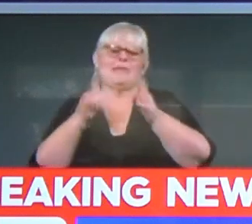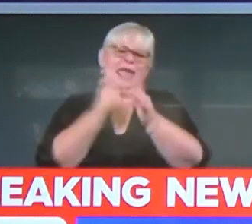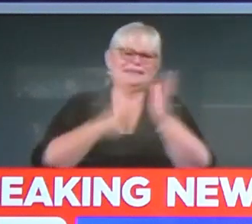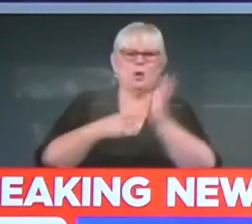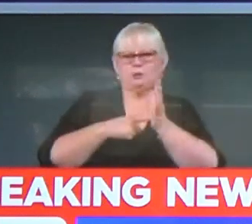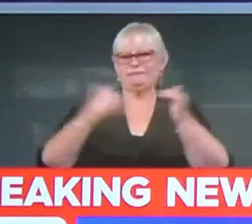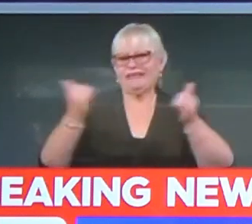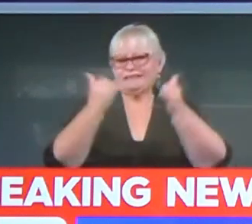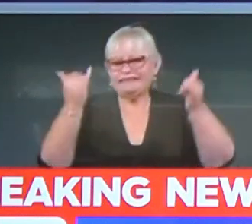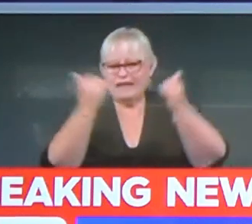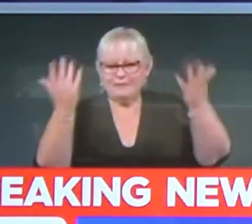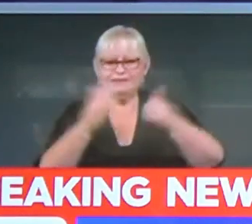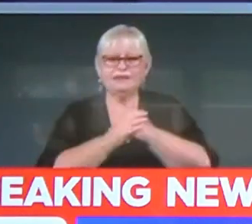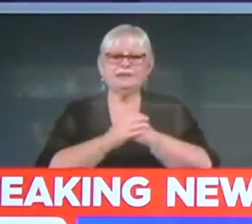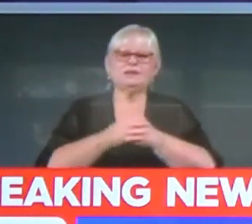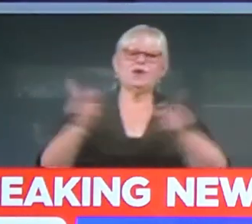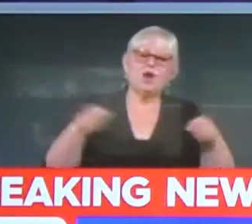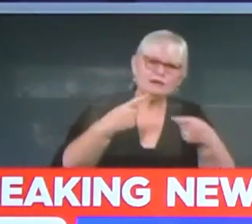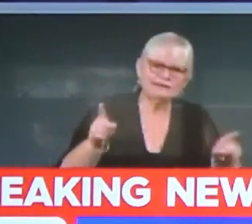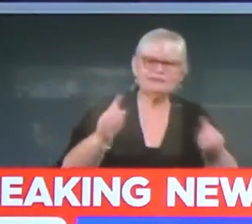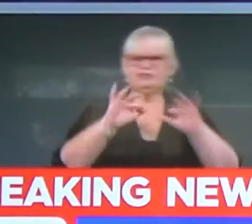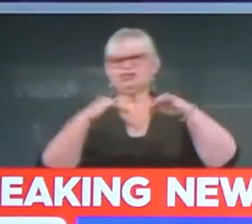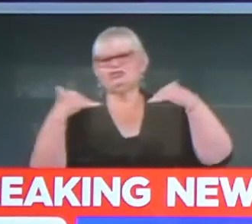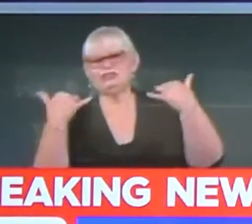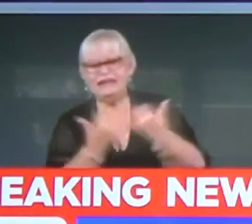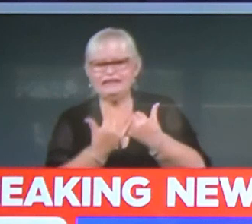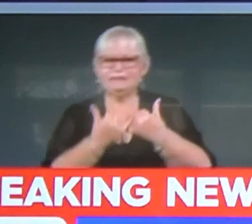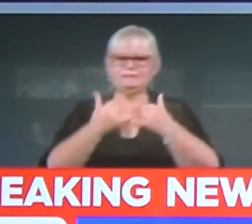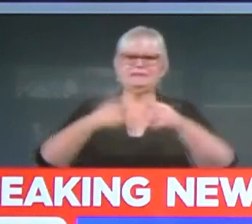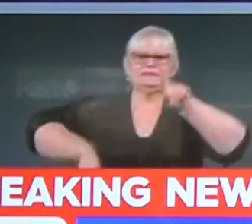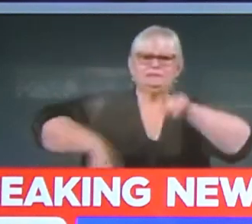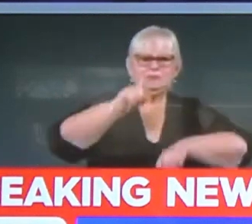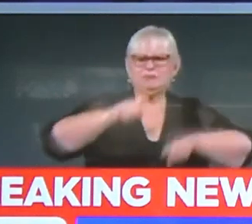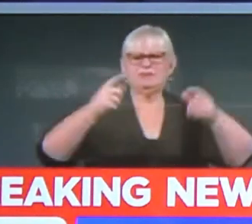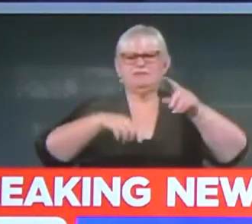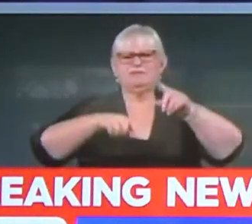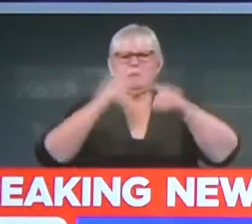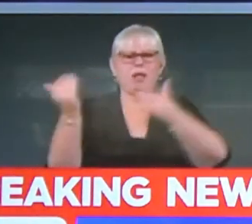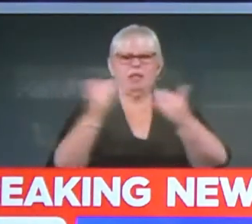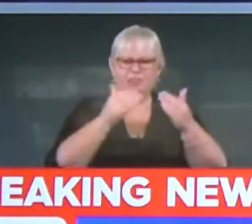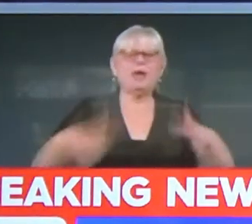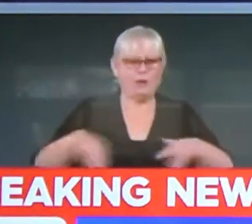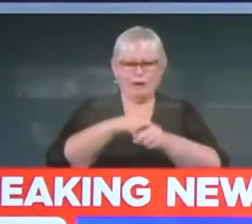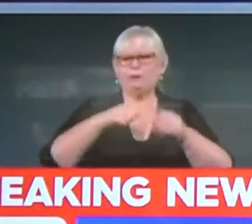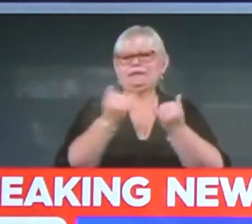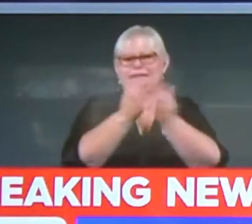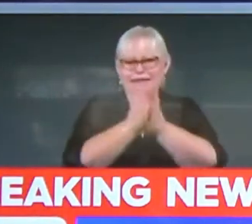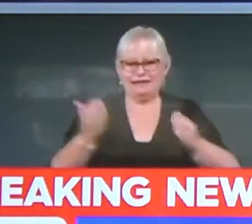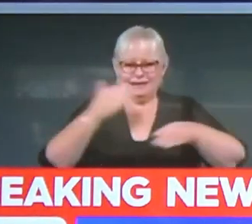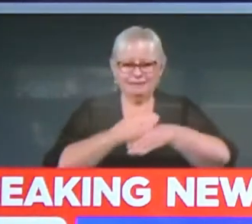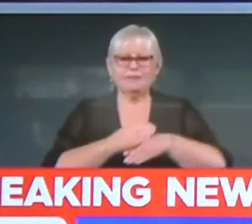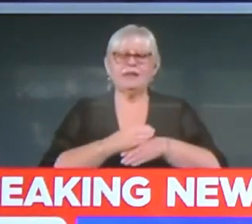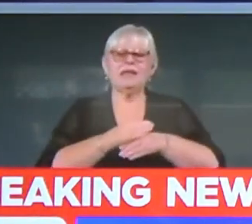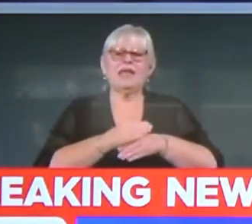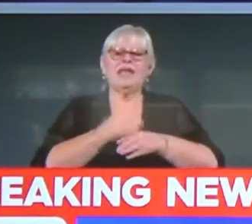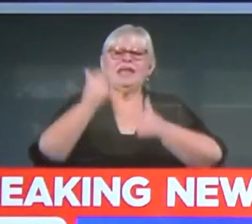venues. Concert venues, theatres, arenas, auditoriums, stadiums, they are all included, what we said on Sunday evening.